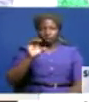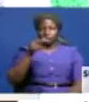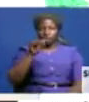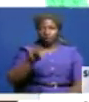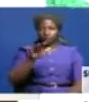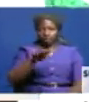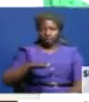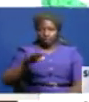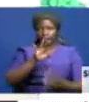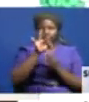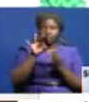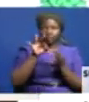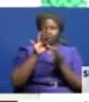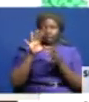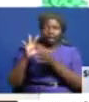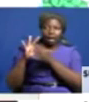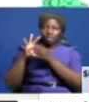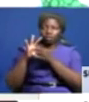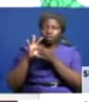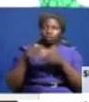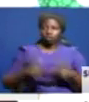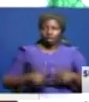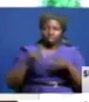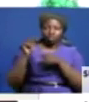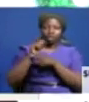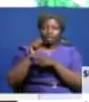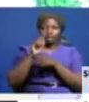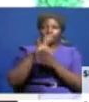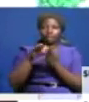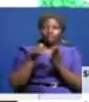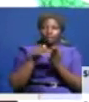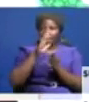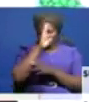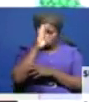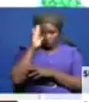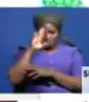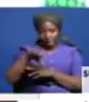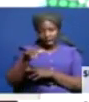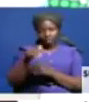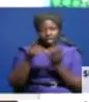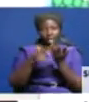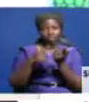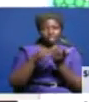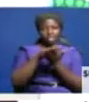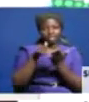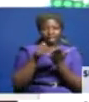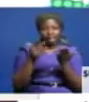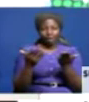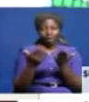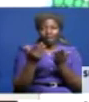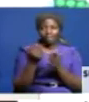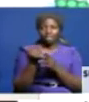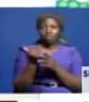Mabanga Agricultural Training Center, which is the Bungoma County Tallying Center, where just a while ago, the